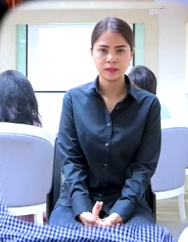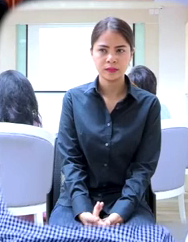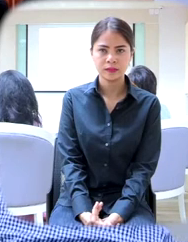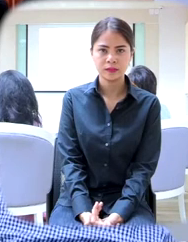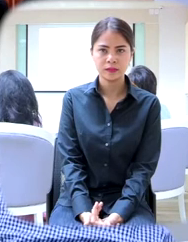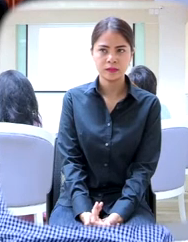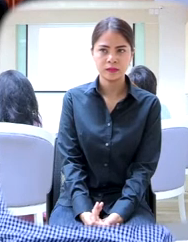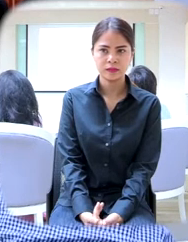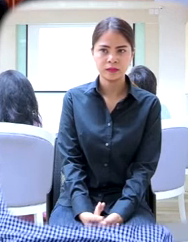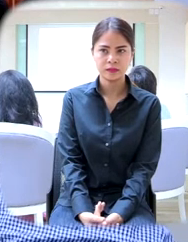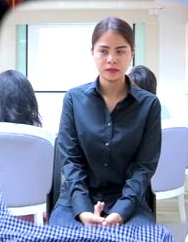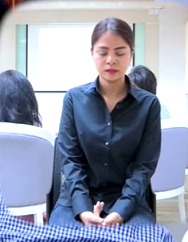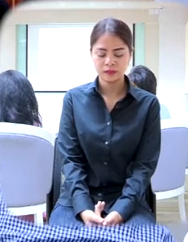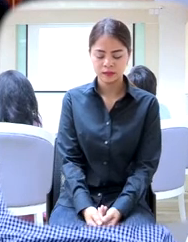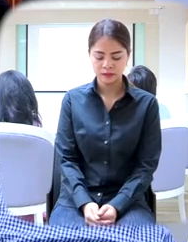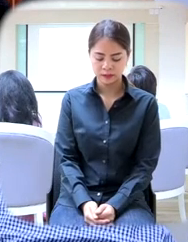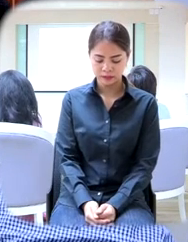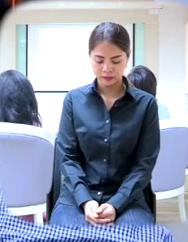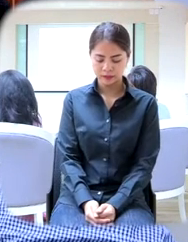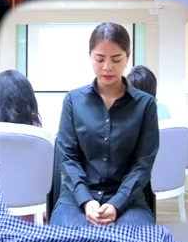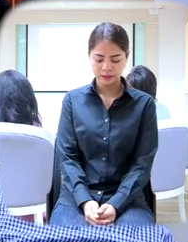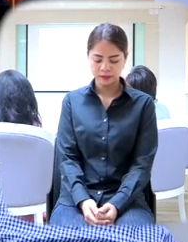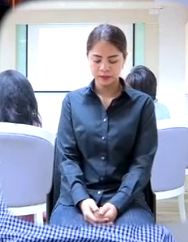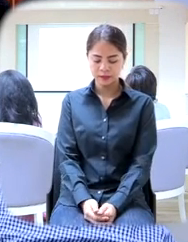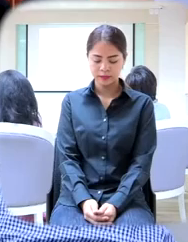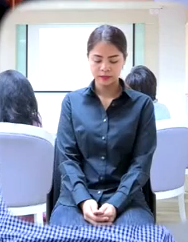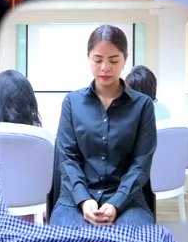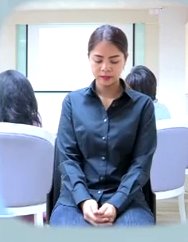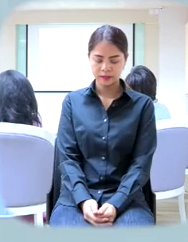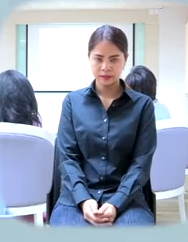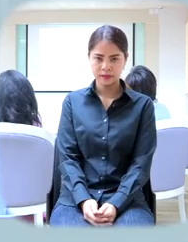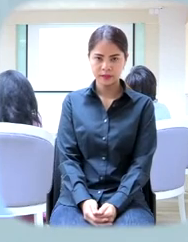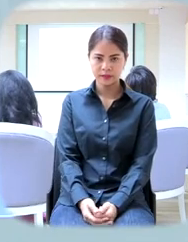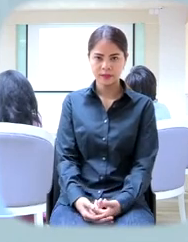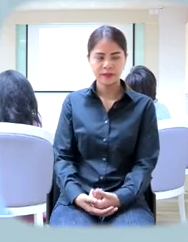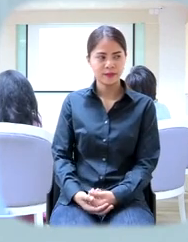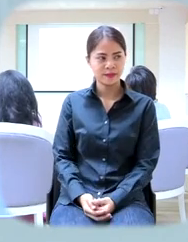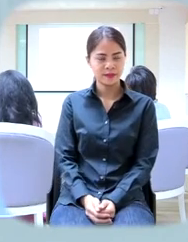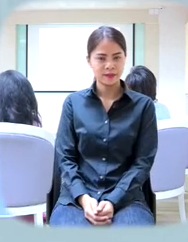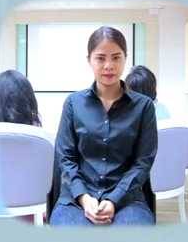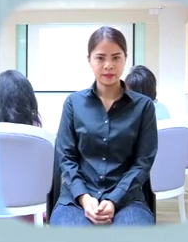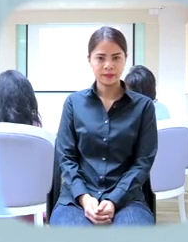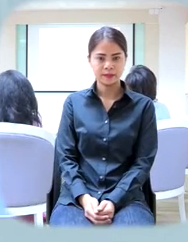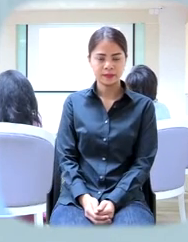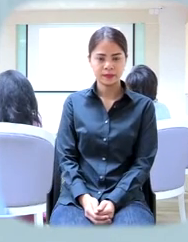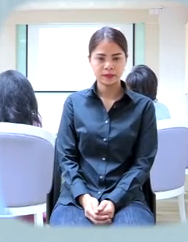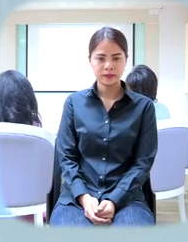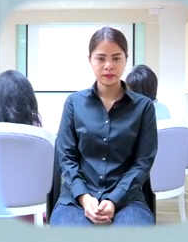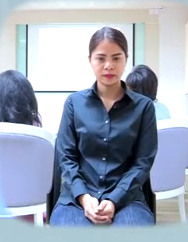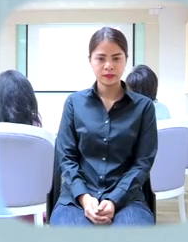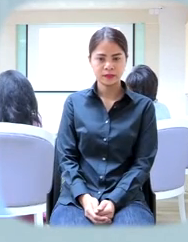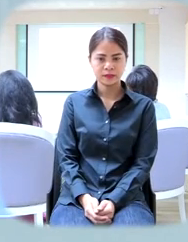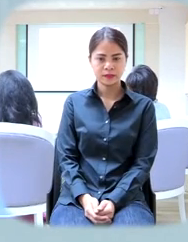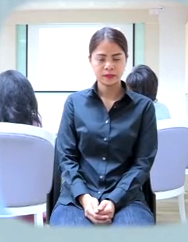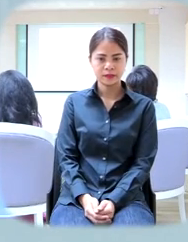is to improve human understanding and enrich our human experience. Let us aim